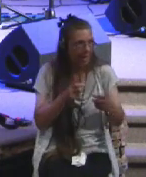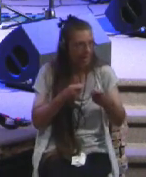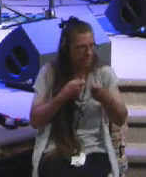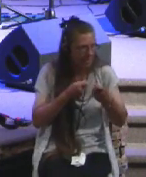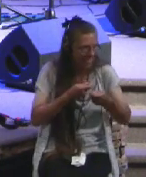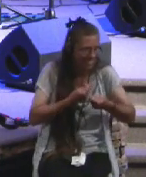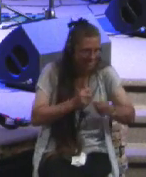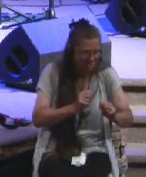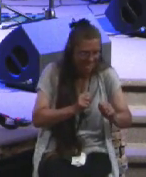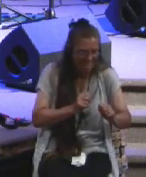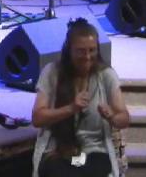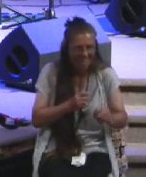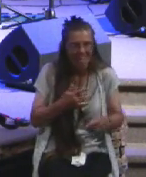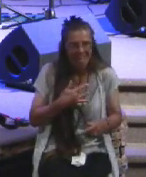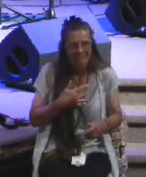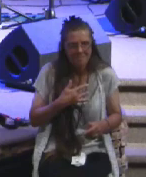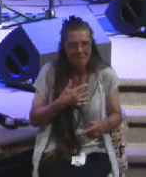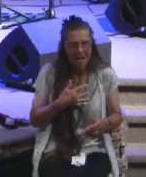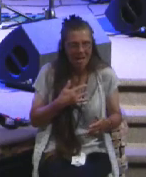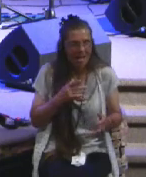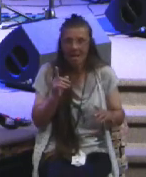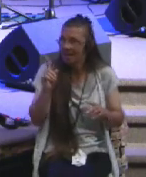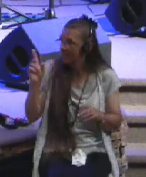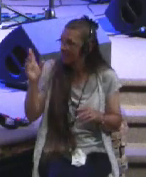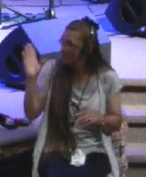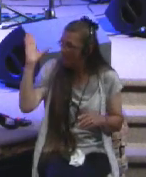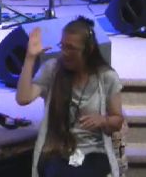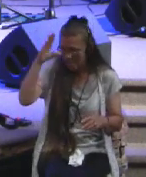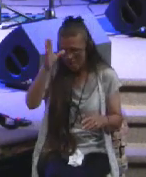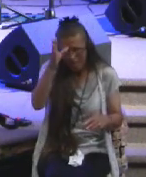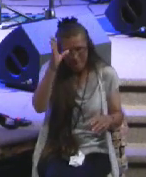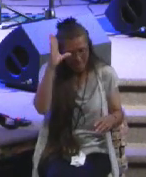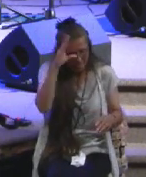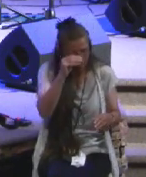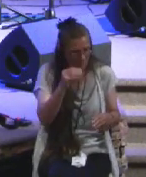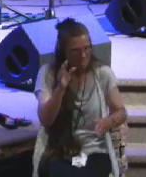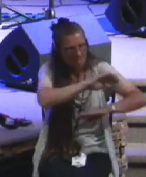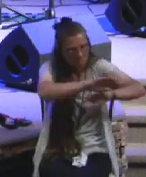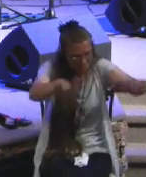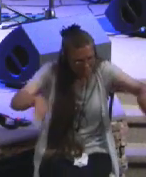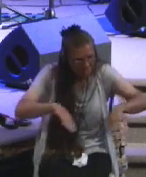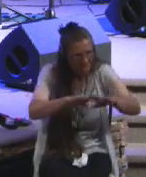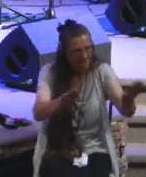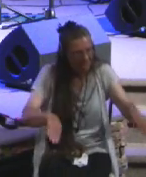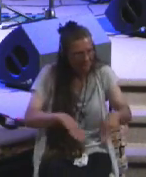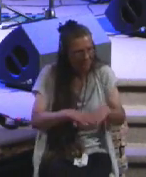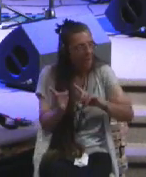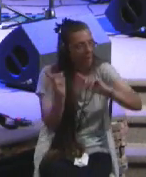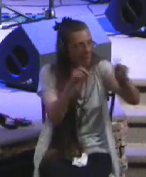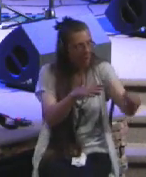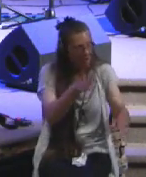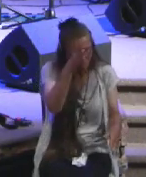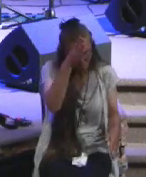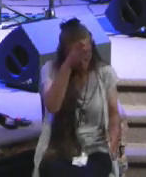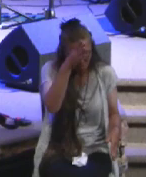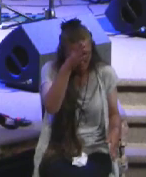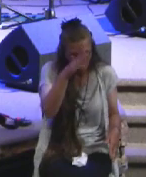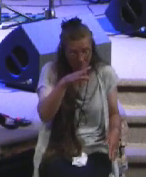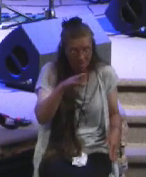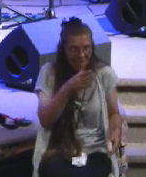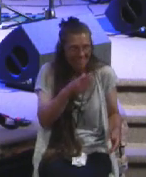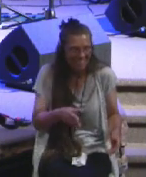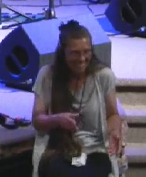my much younger, trimmer, athletic son swam upstream like good salmon and got to this woman, got her fished out of